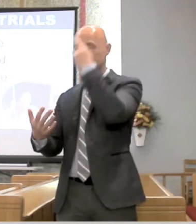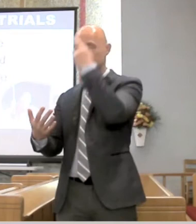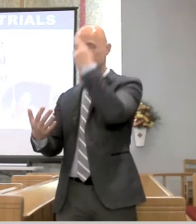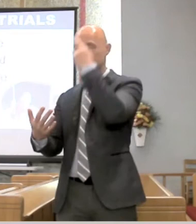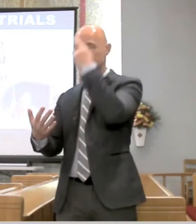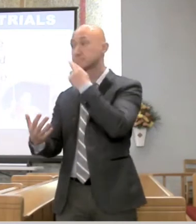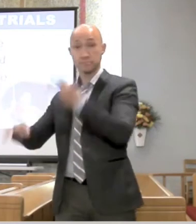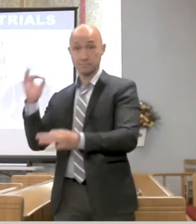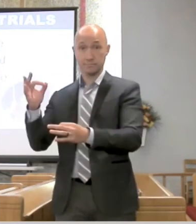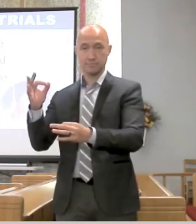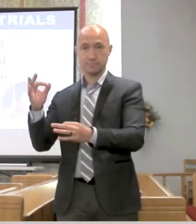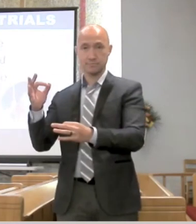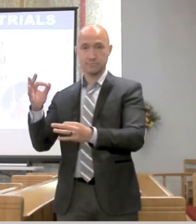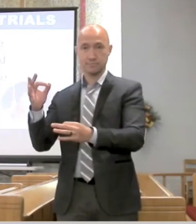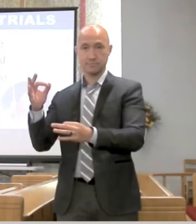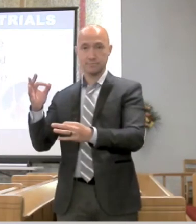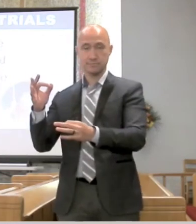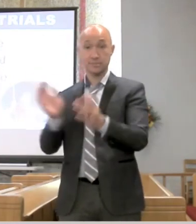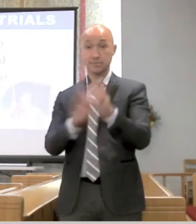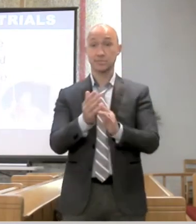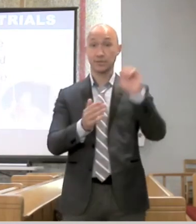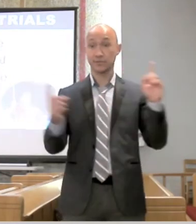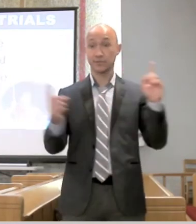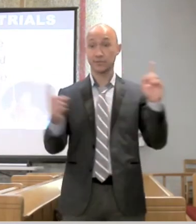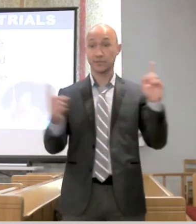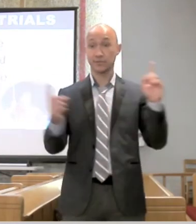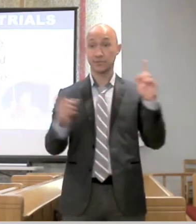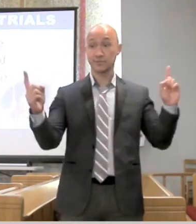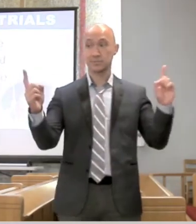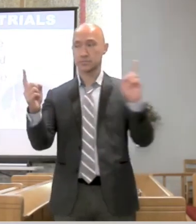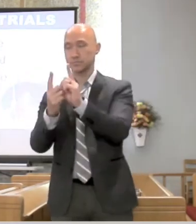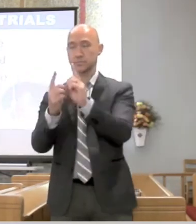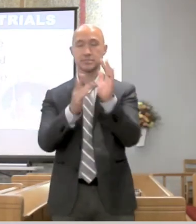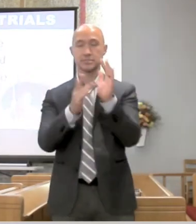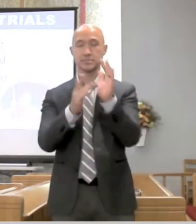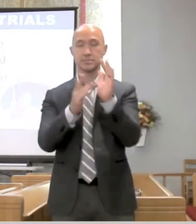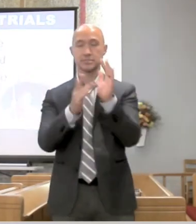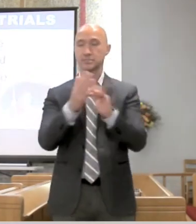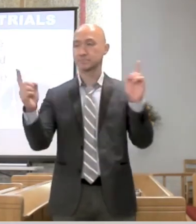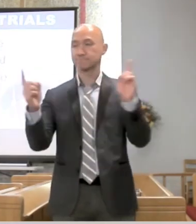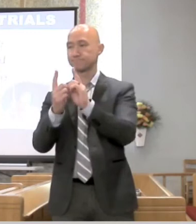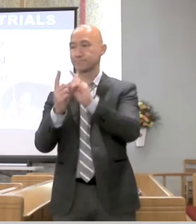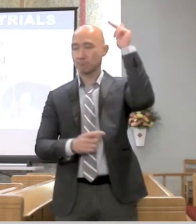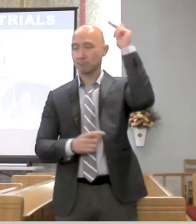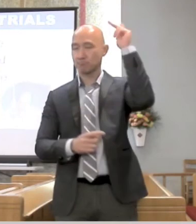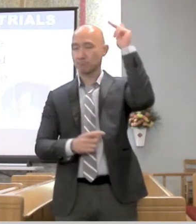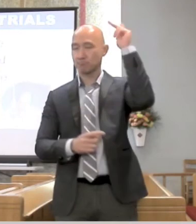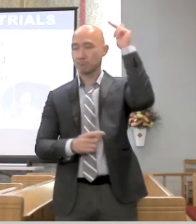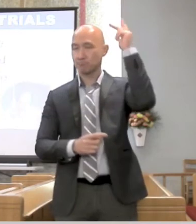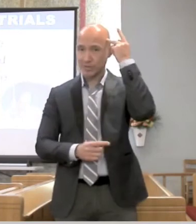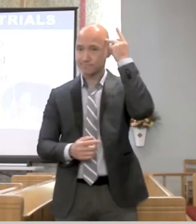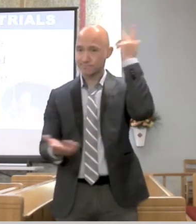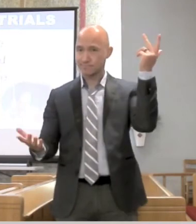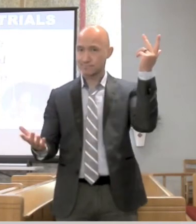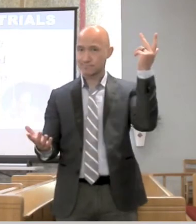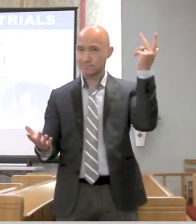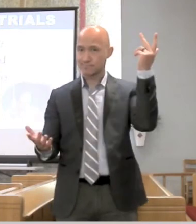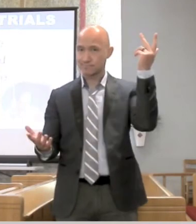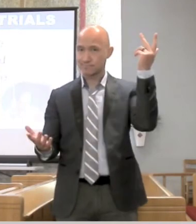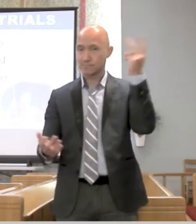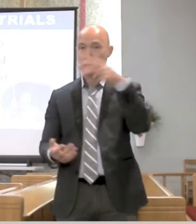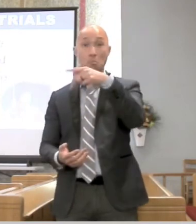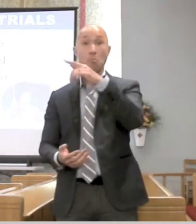up before Pilate. Pilate was the Roman governor of Judea and Samaria at the time. And his purpose there